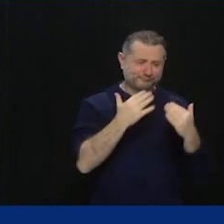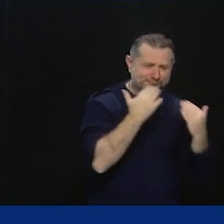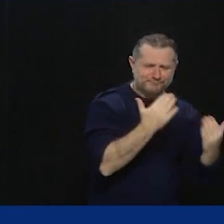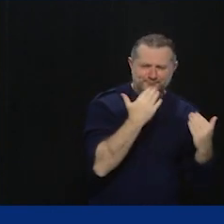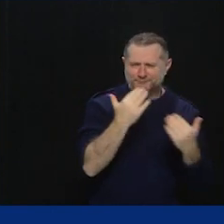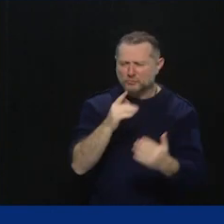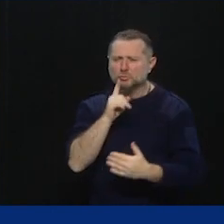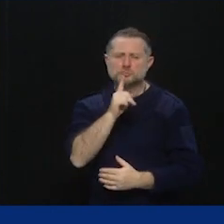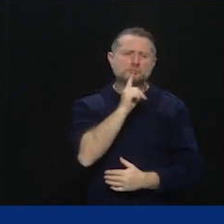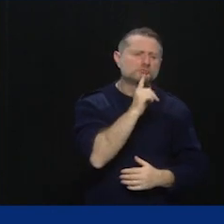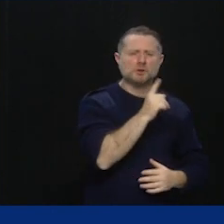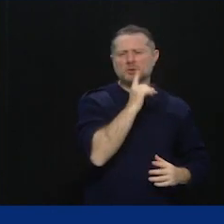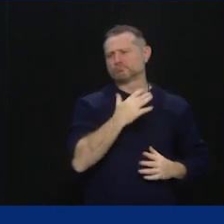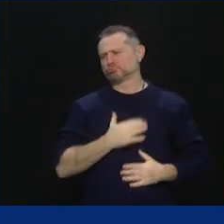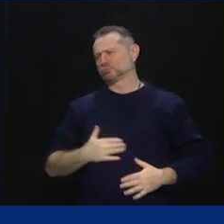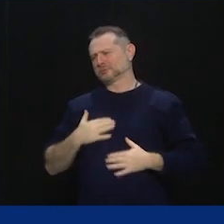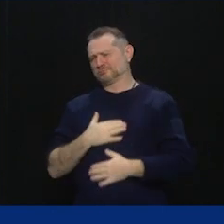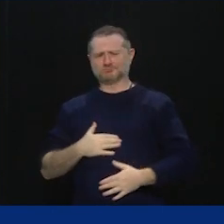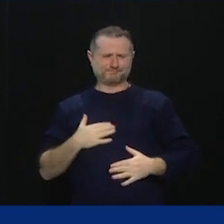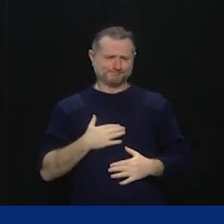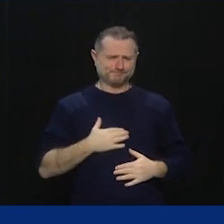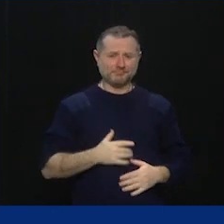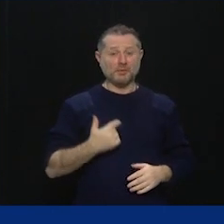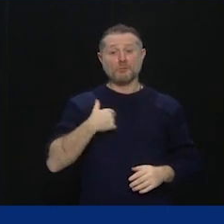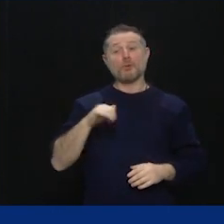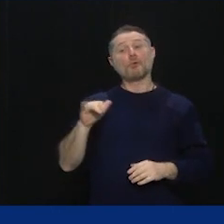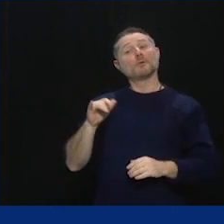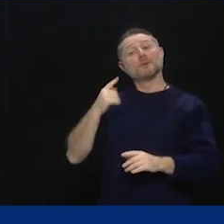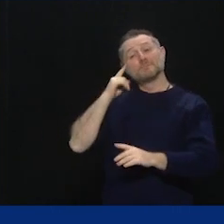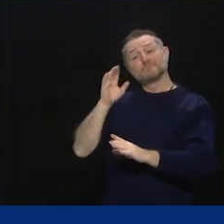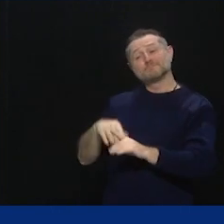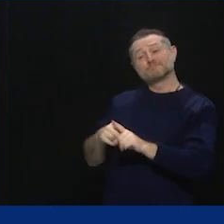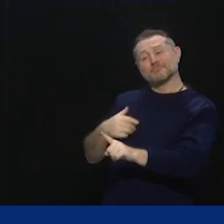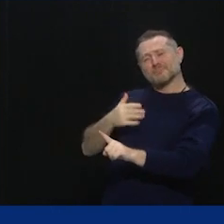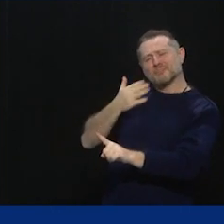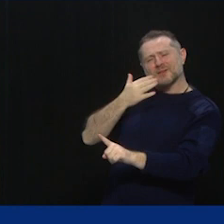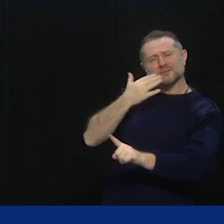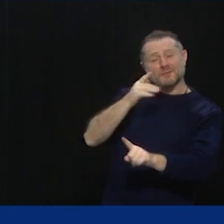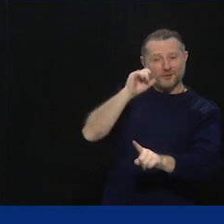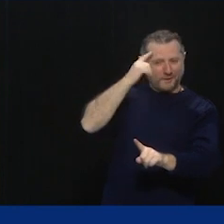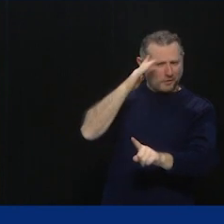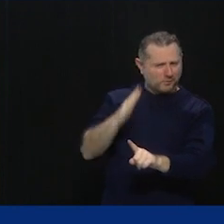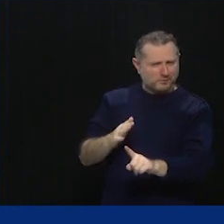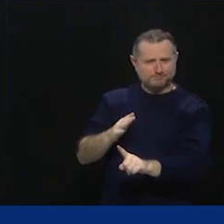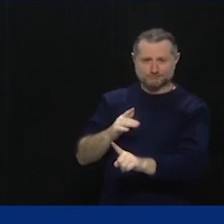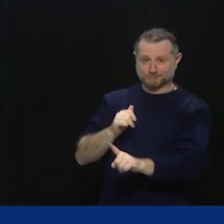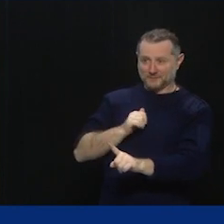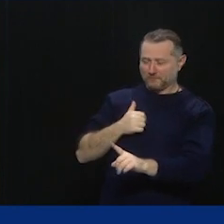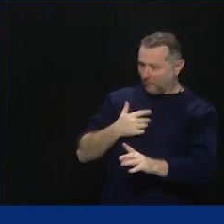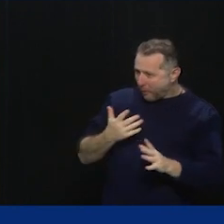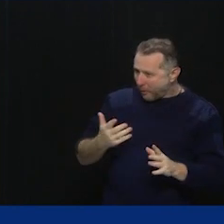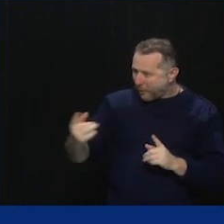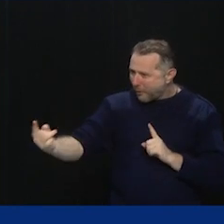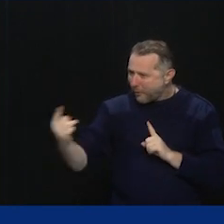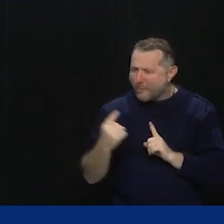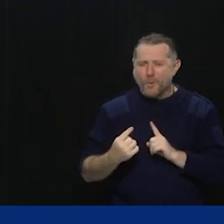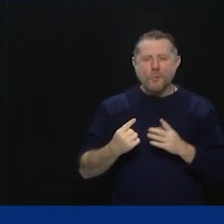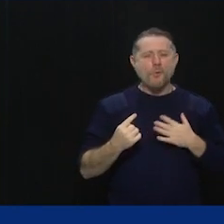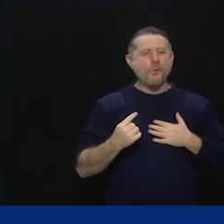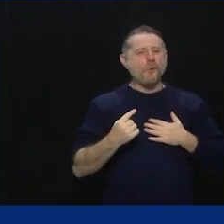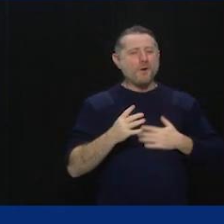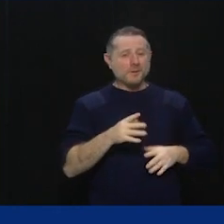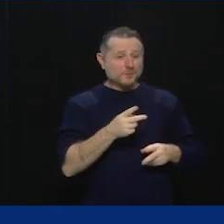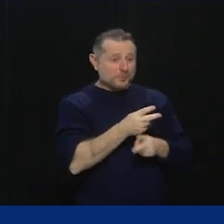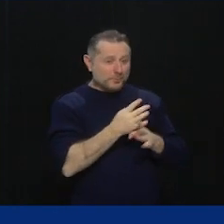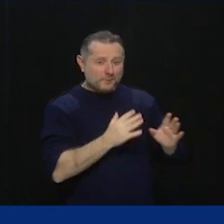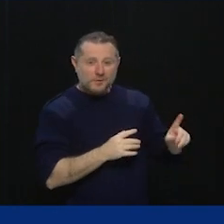Of course, I too want to personally thank Governor Hochul for coming down here and Supervisor Romaine for showing up. It has taken every